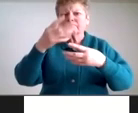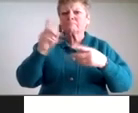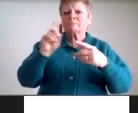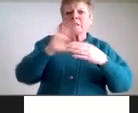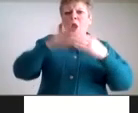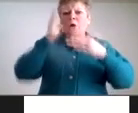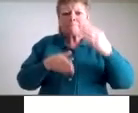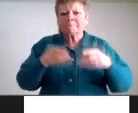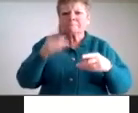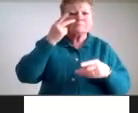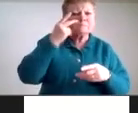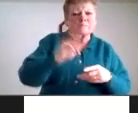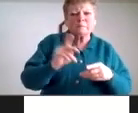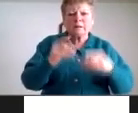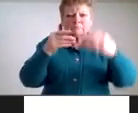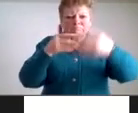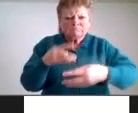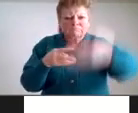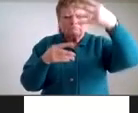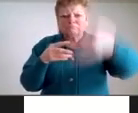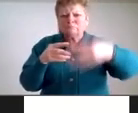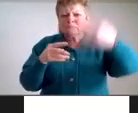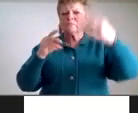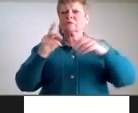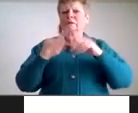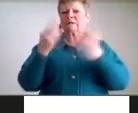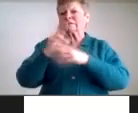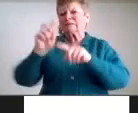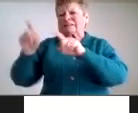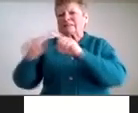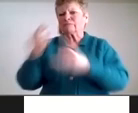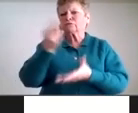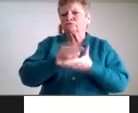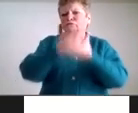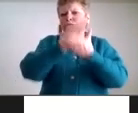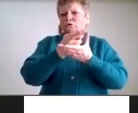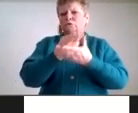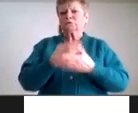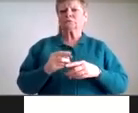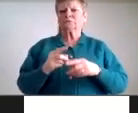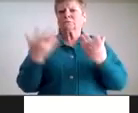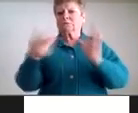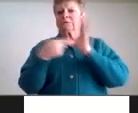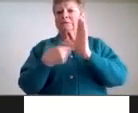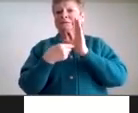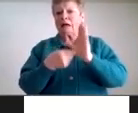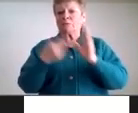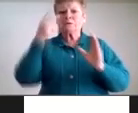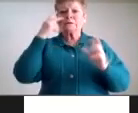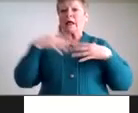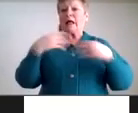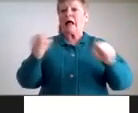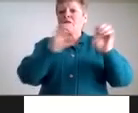that align with Rick Hansen Foundation school program and resources. And just as an example, we can take a look at health education at